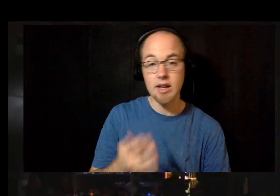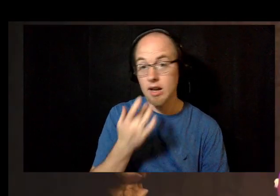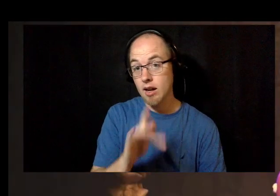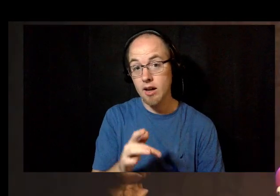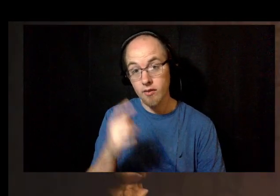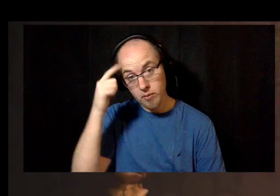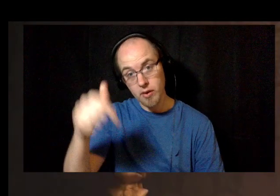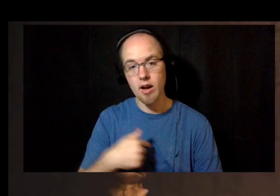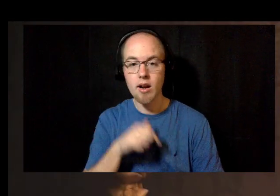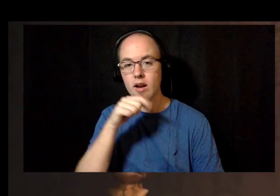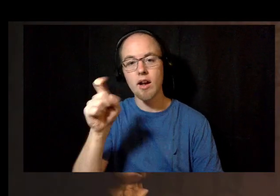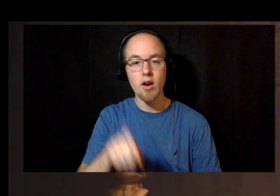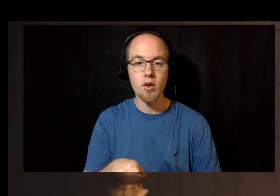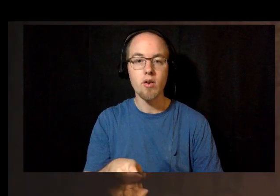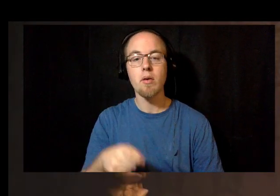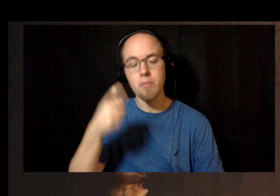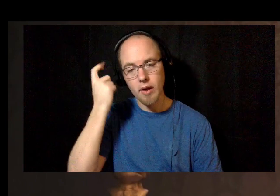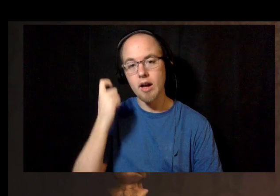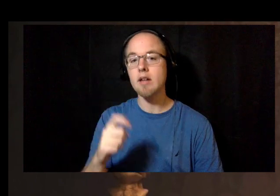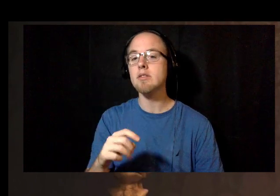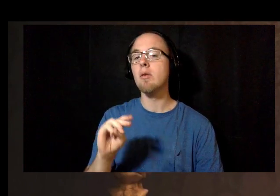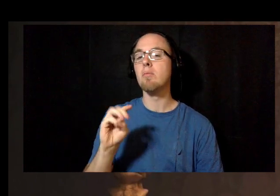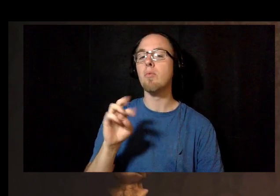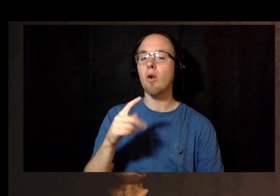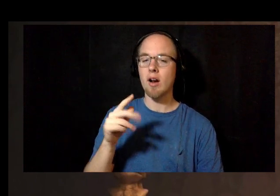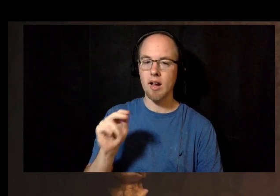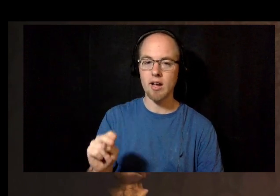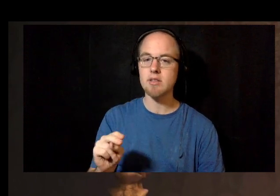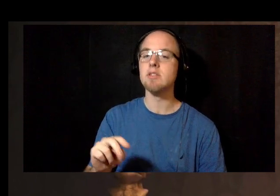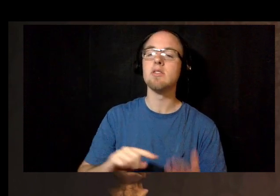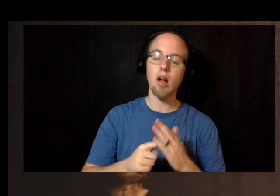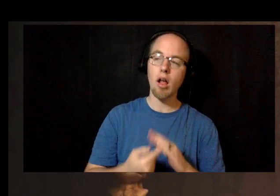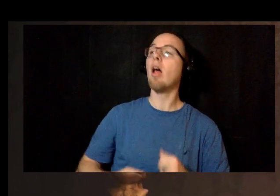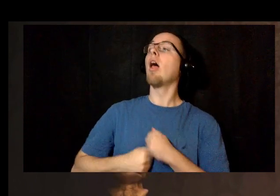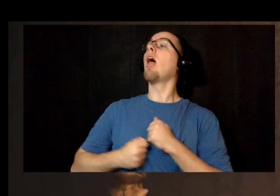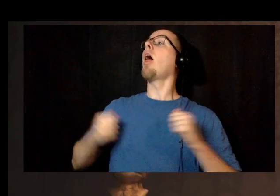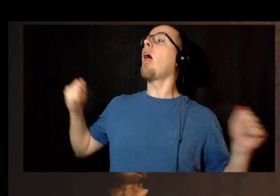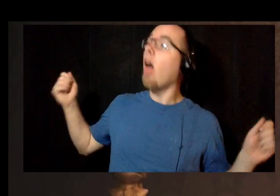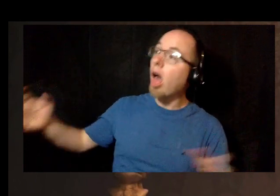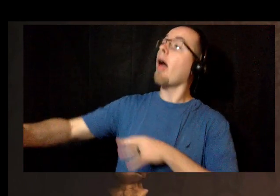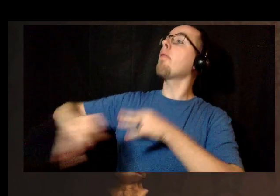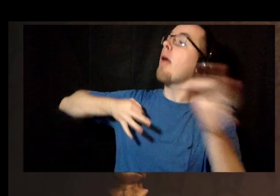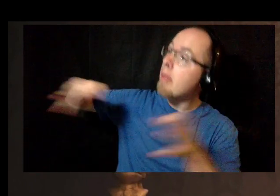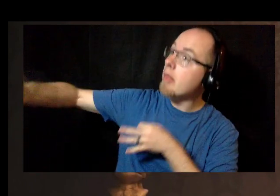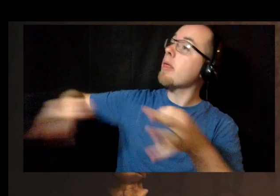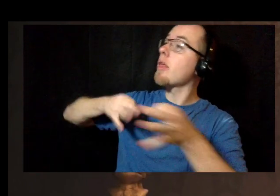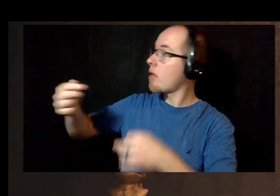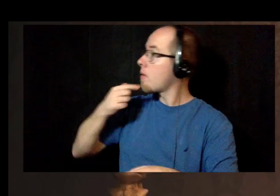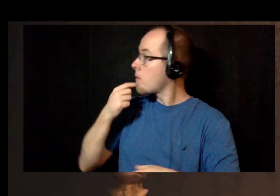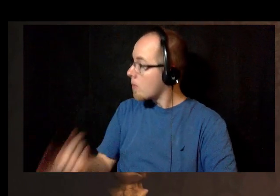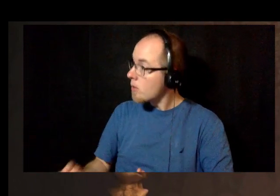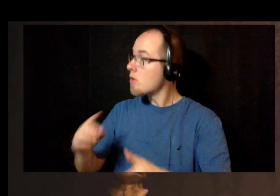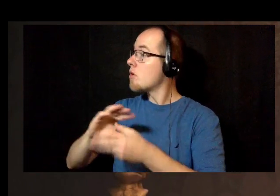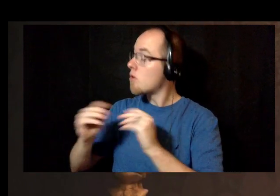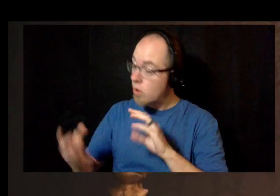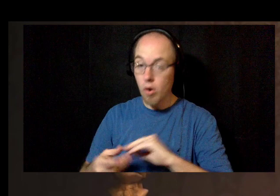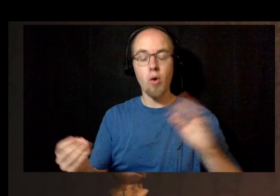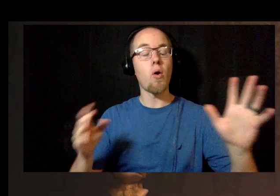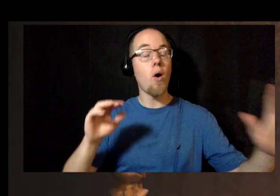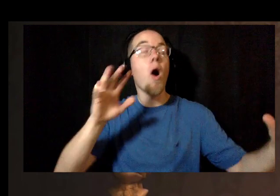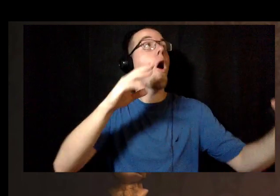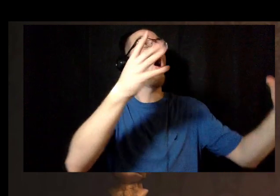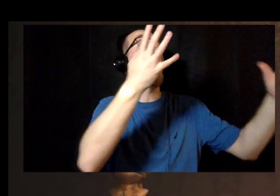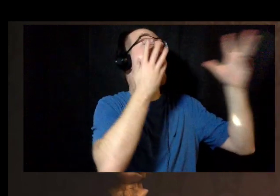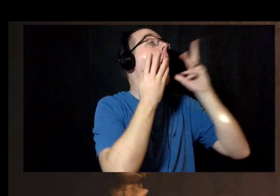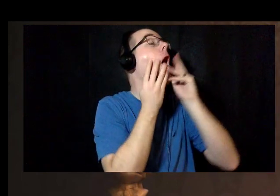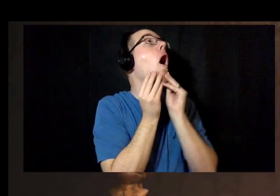have to, because Morgan immediately began oversharing and told me the whole fucking story. Thank